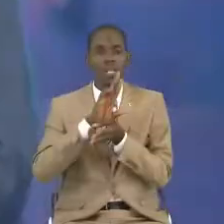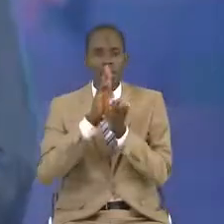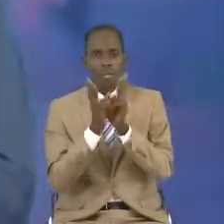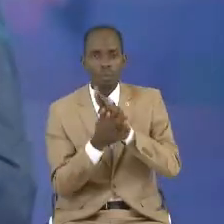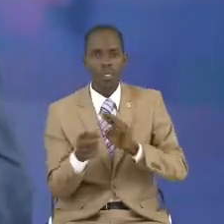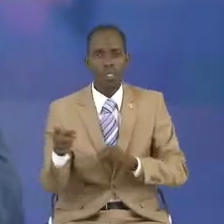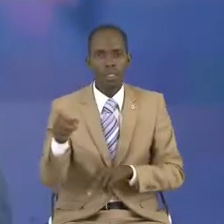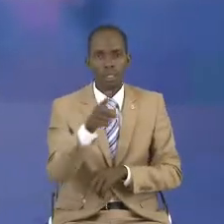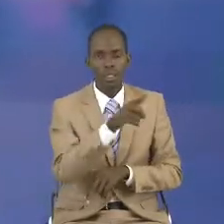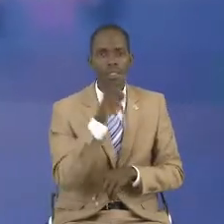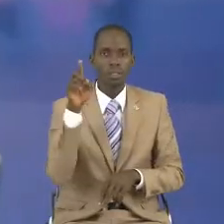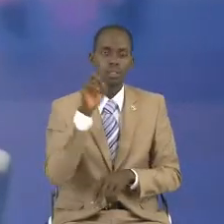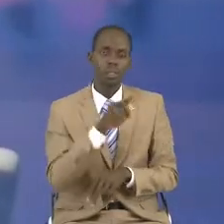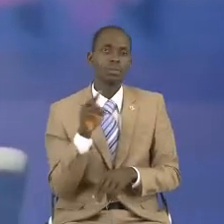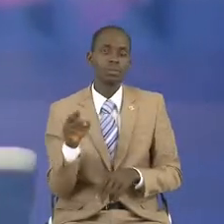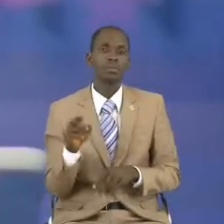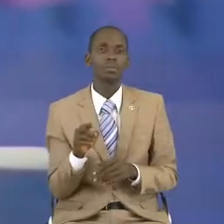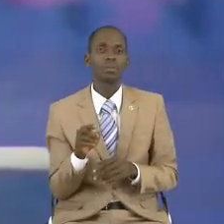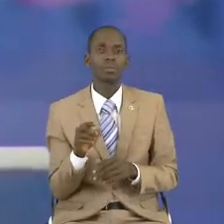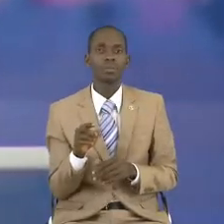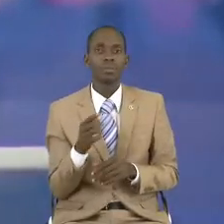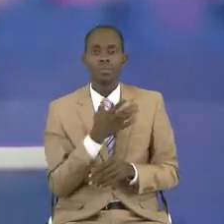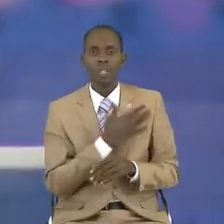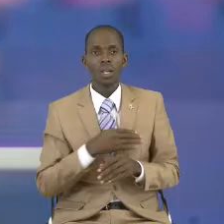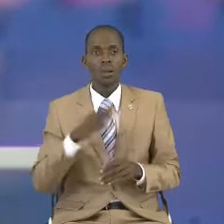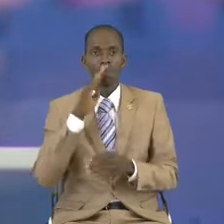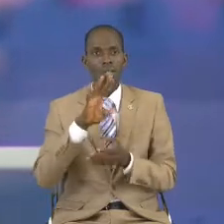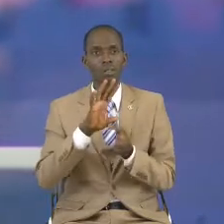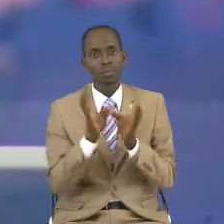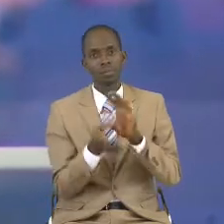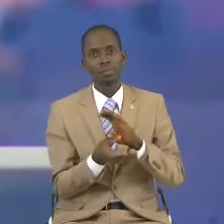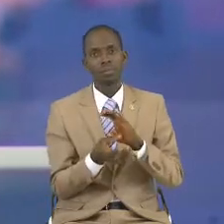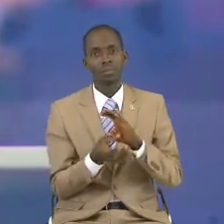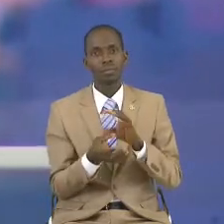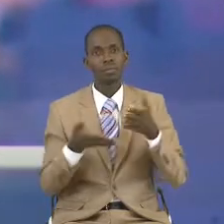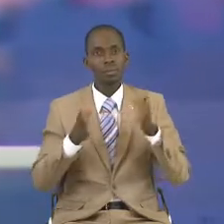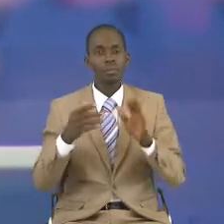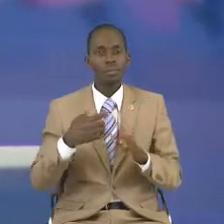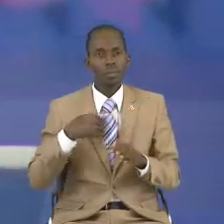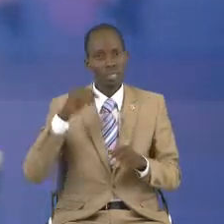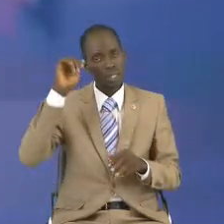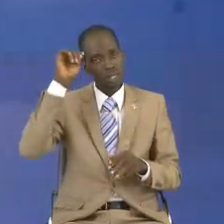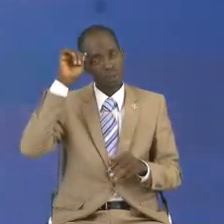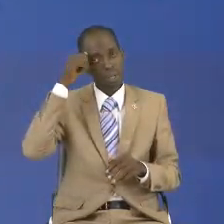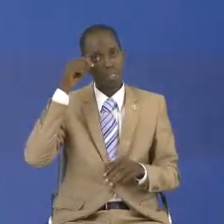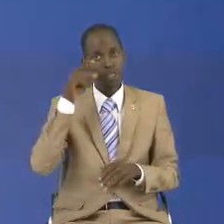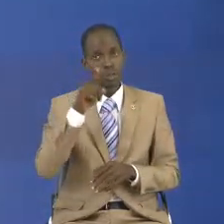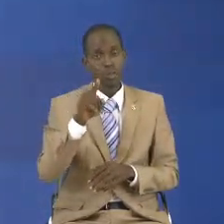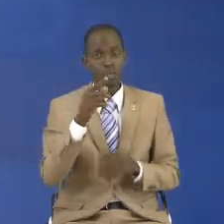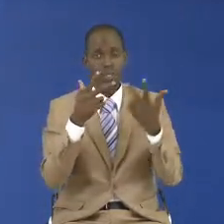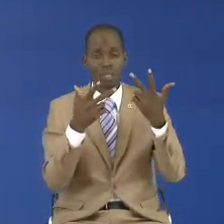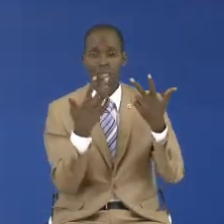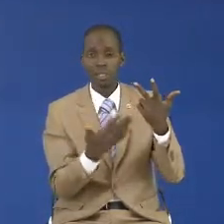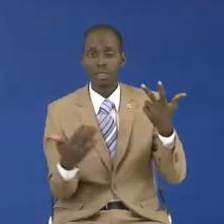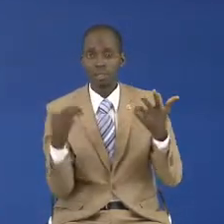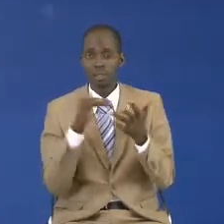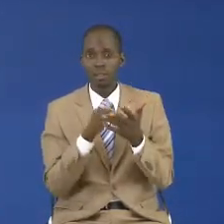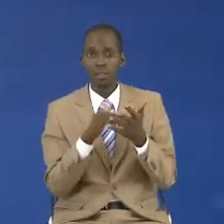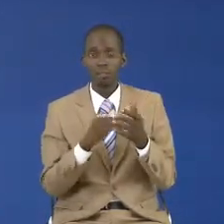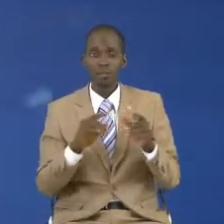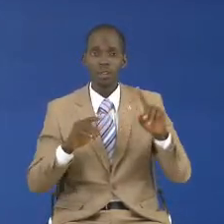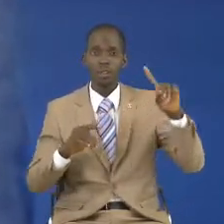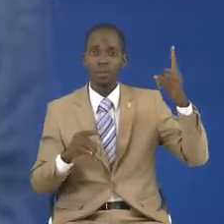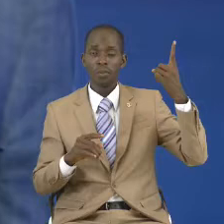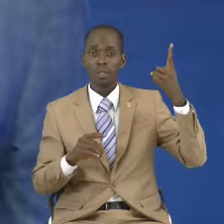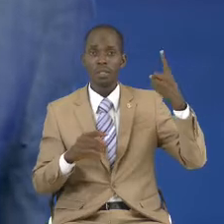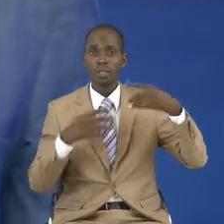therefore and be converted let me remind you three things again number one created